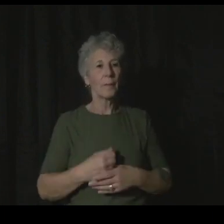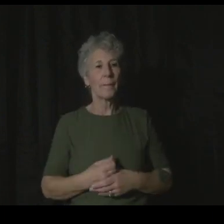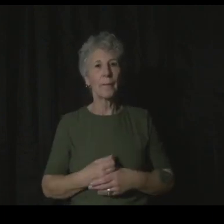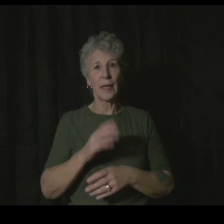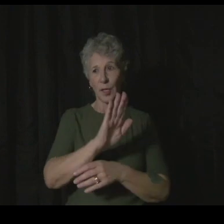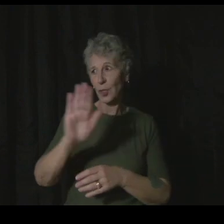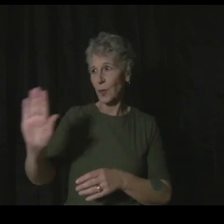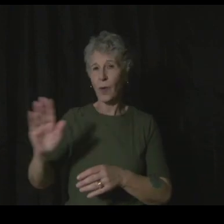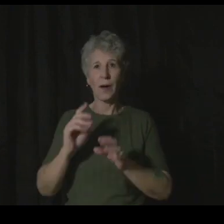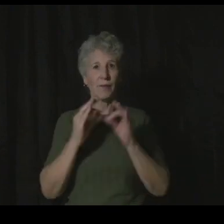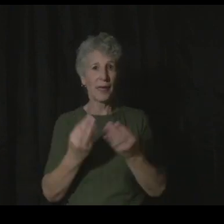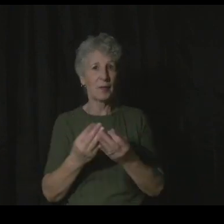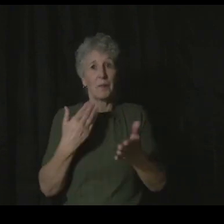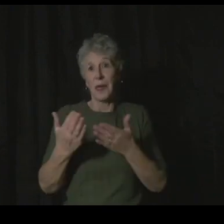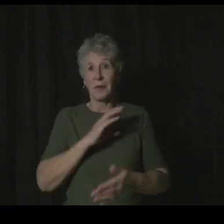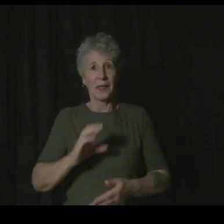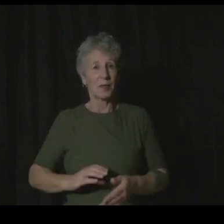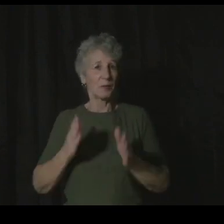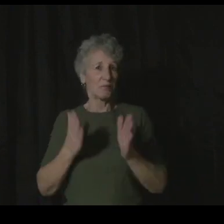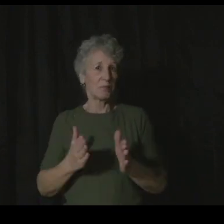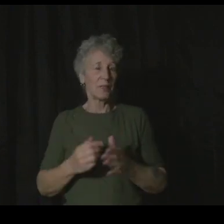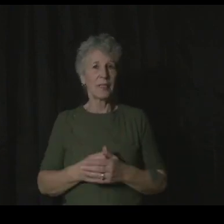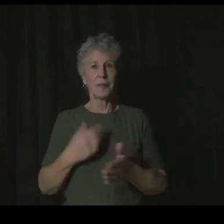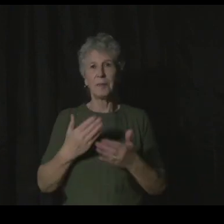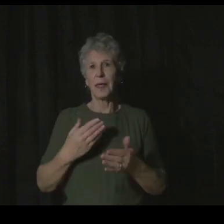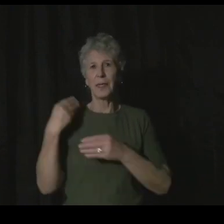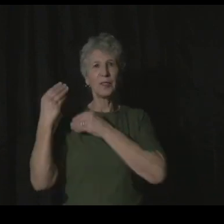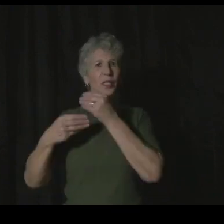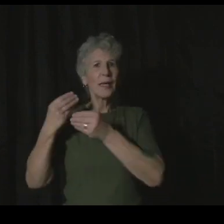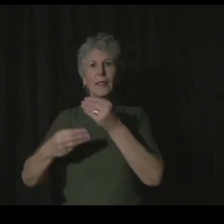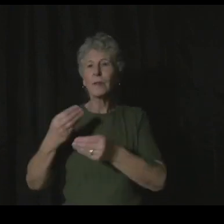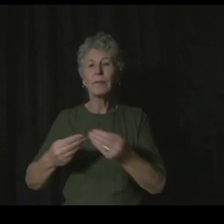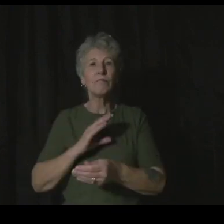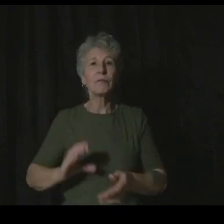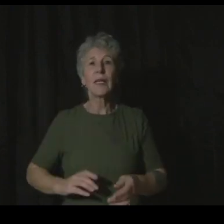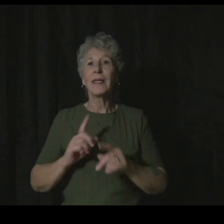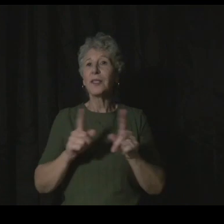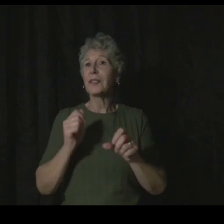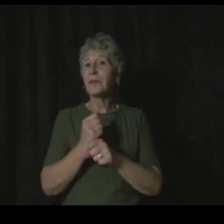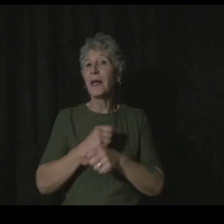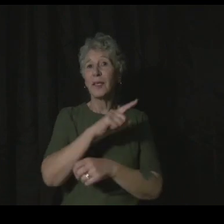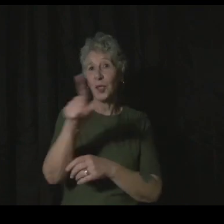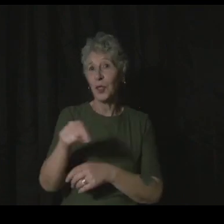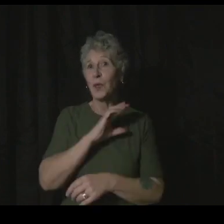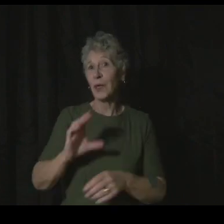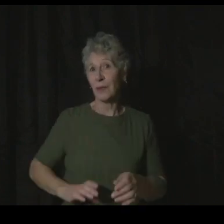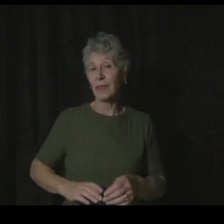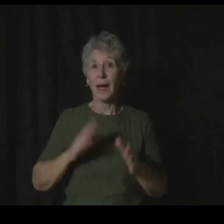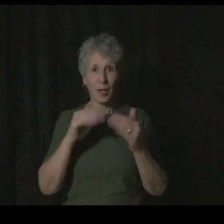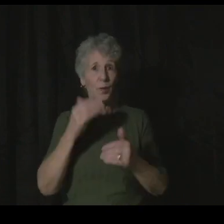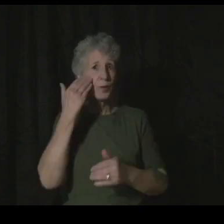Your family may be Christians, maybe generations of Christians, but that doesn't make you a Christian. I hope you know that.